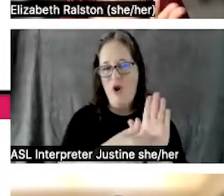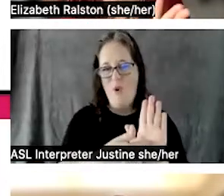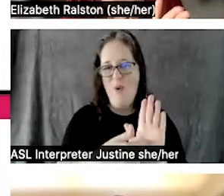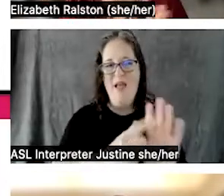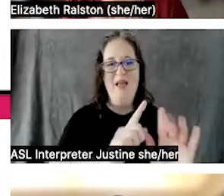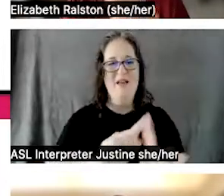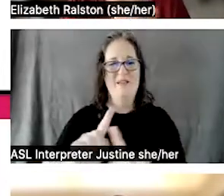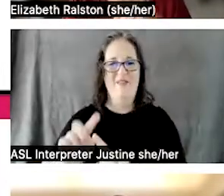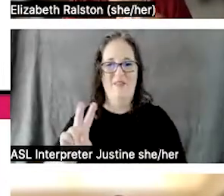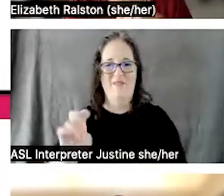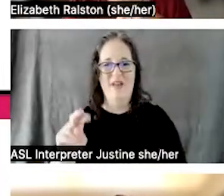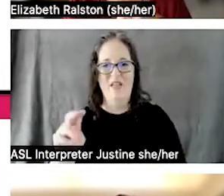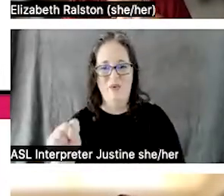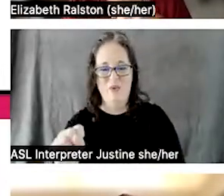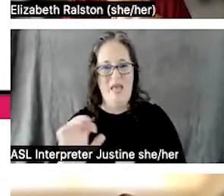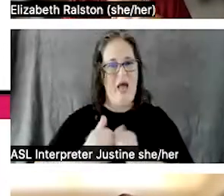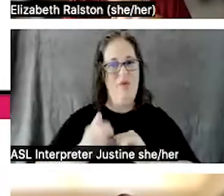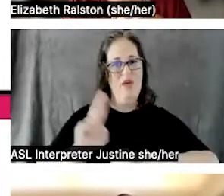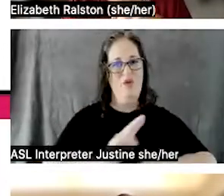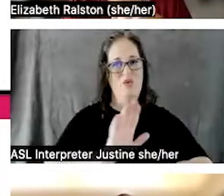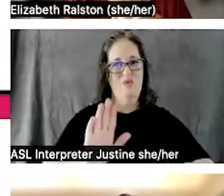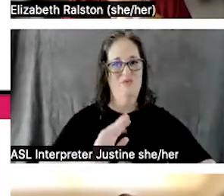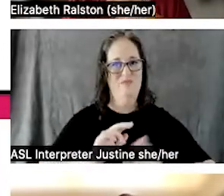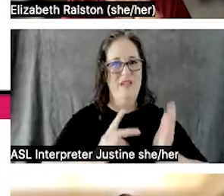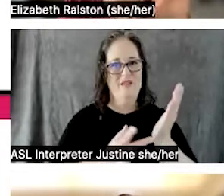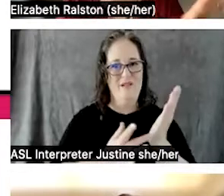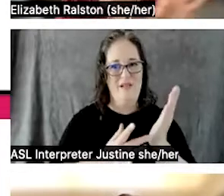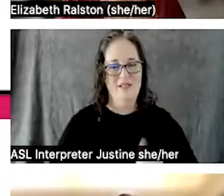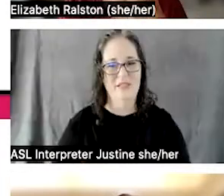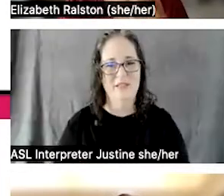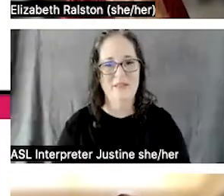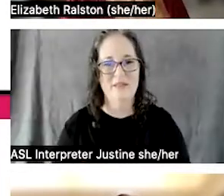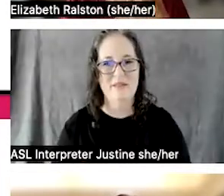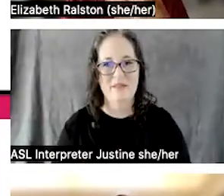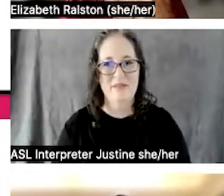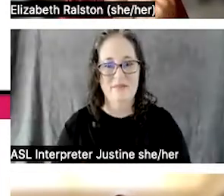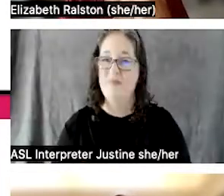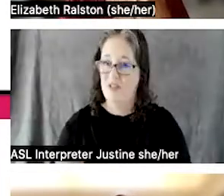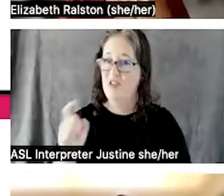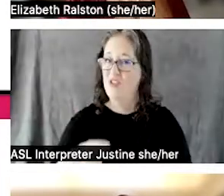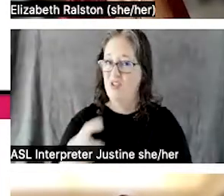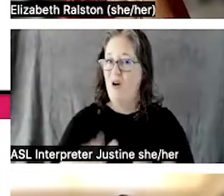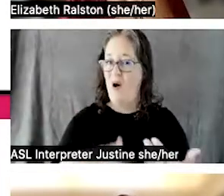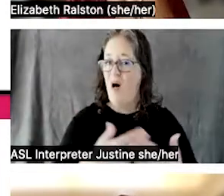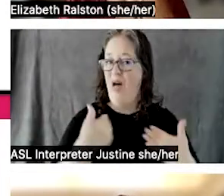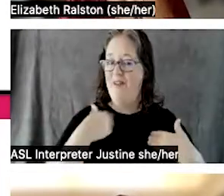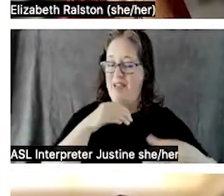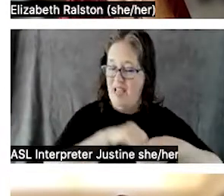can use different types of technology. And you should all have this in your packet that I emailed.